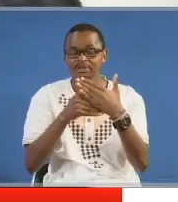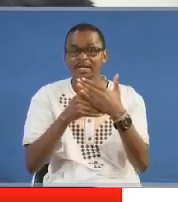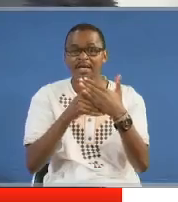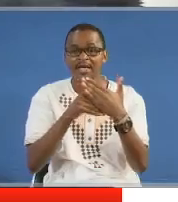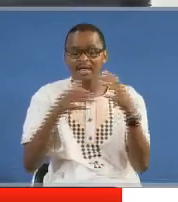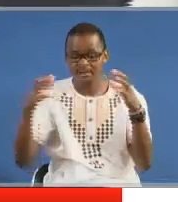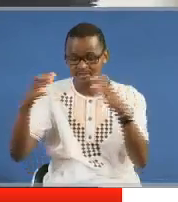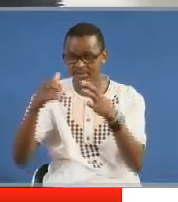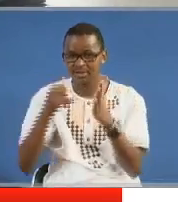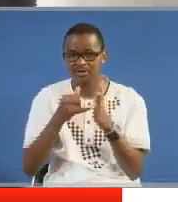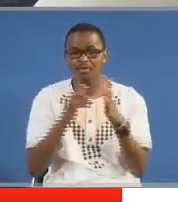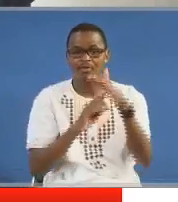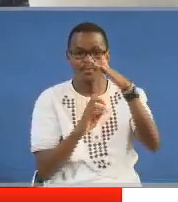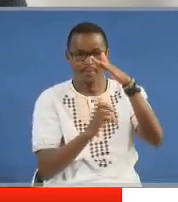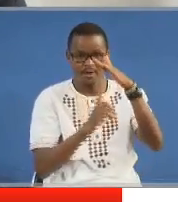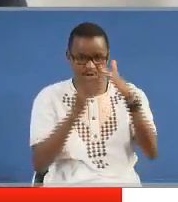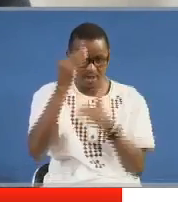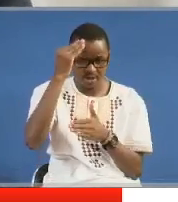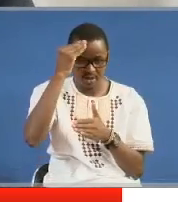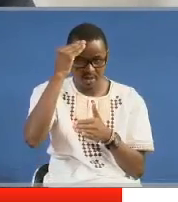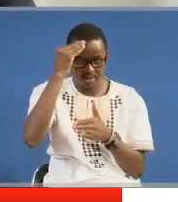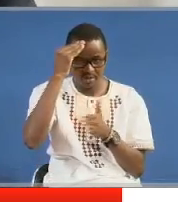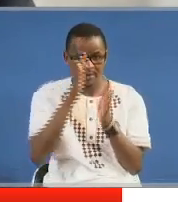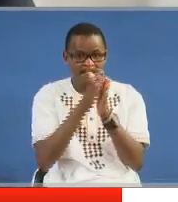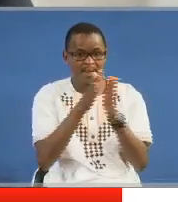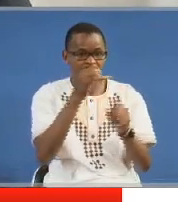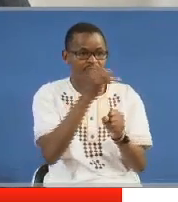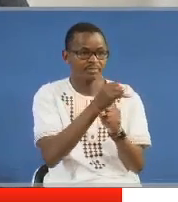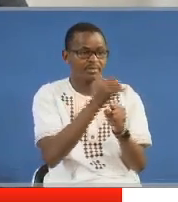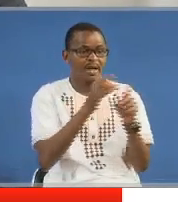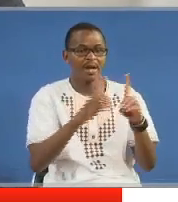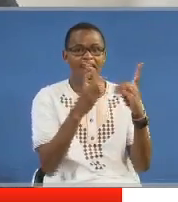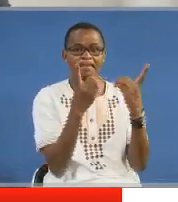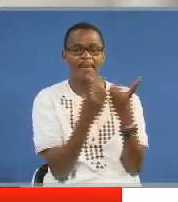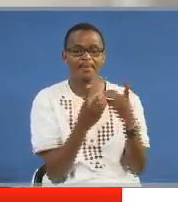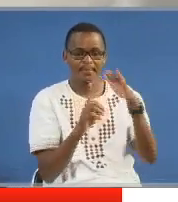agencies, including the Ministry of Education, the Public Works